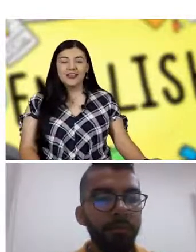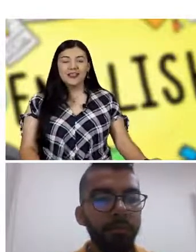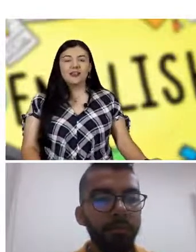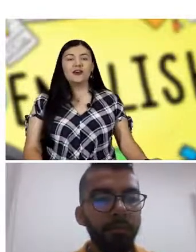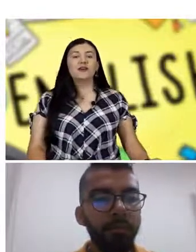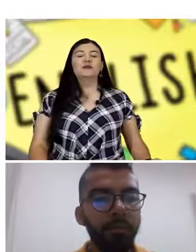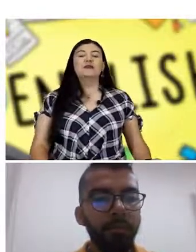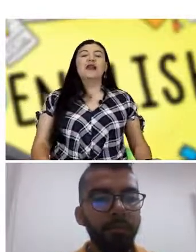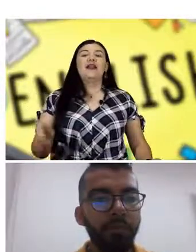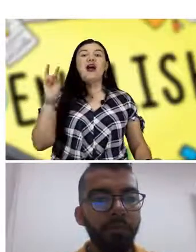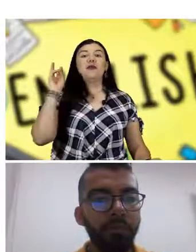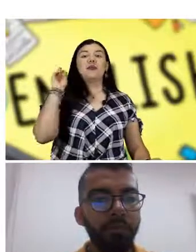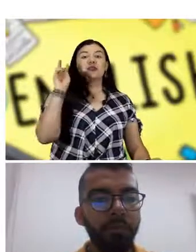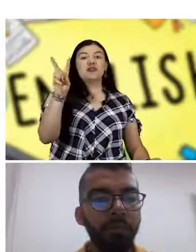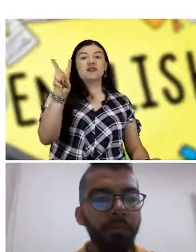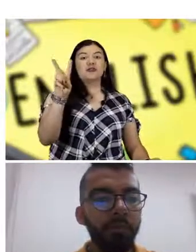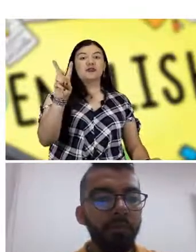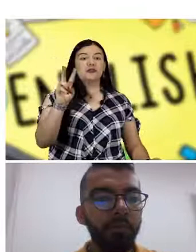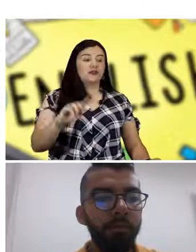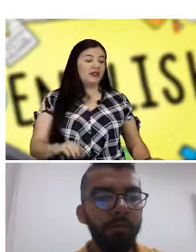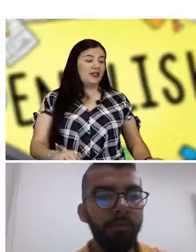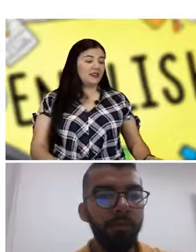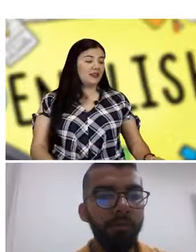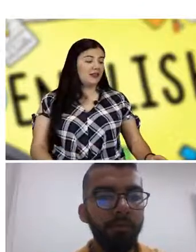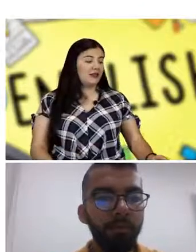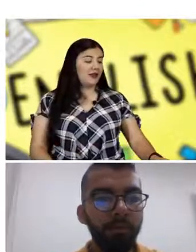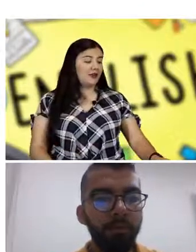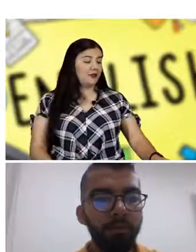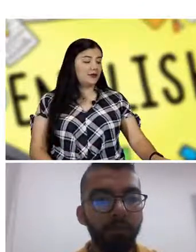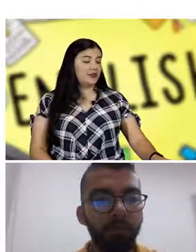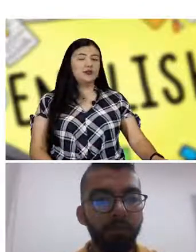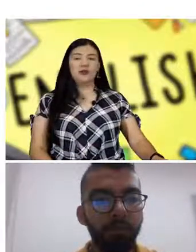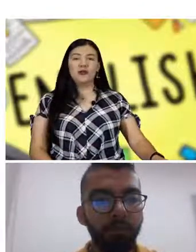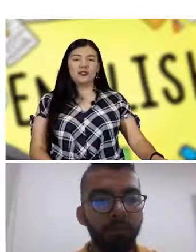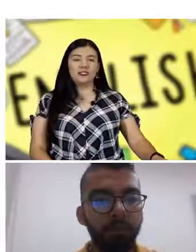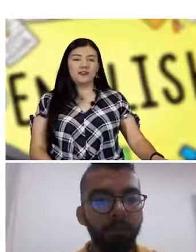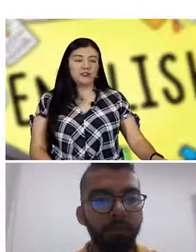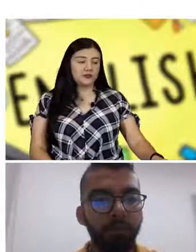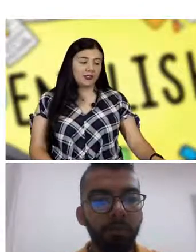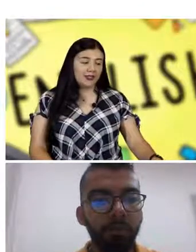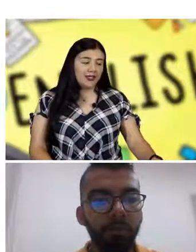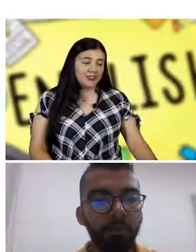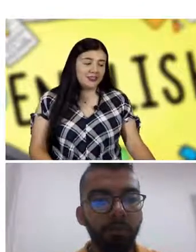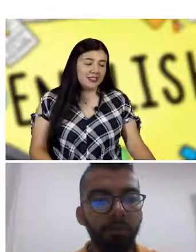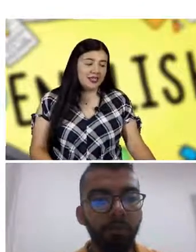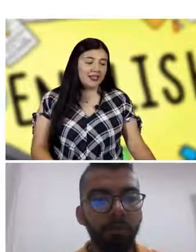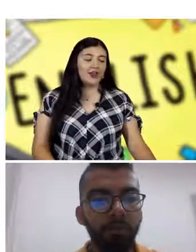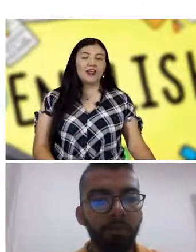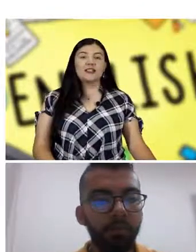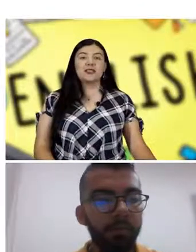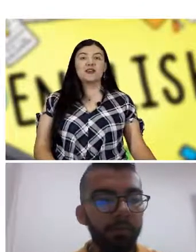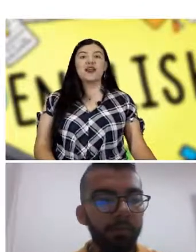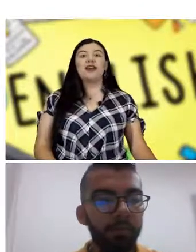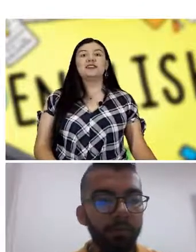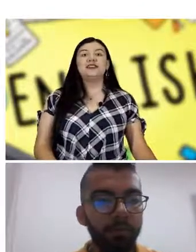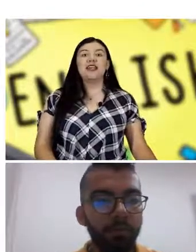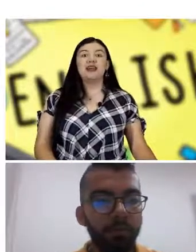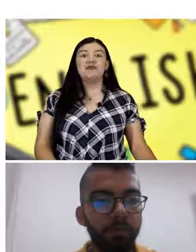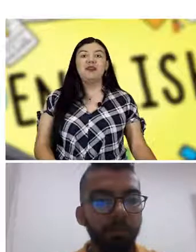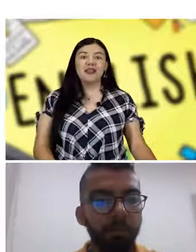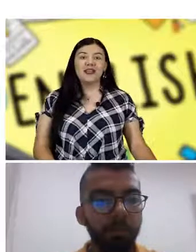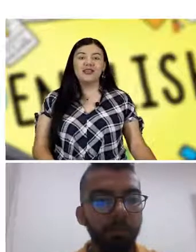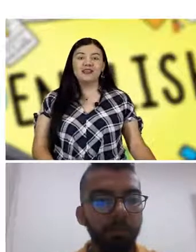Head. Cool. Number two. Let's take a look at number two. Who's the first one? Entonces, la ganadora de esta ronda